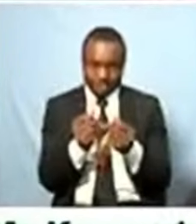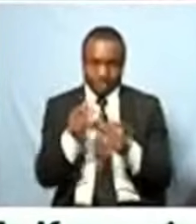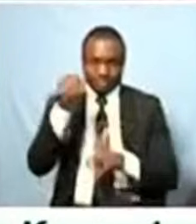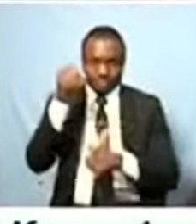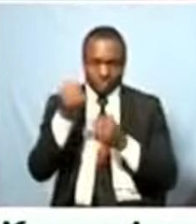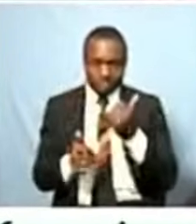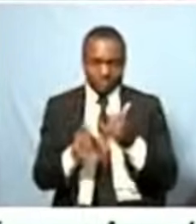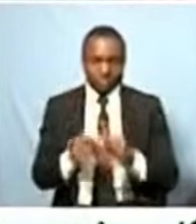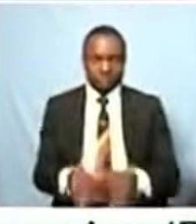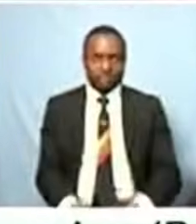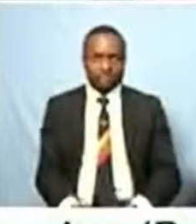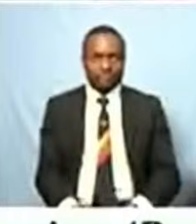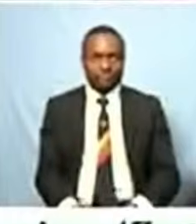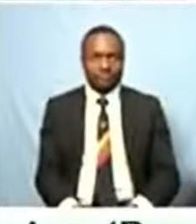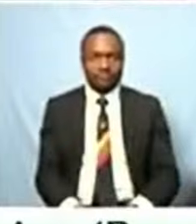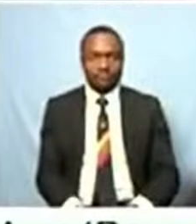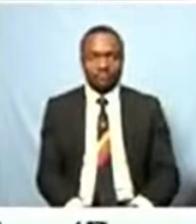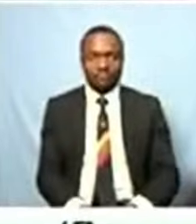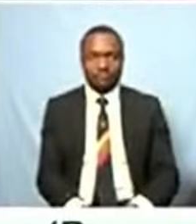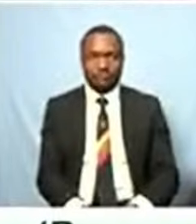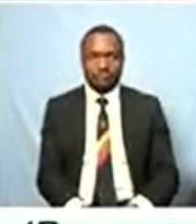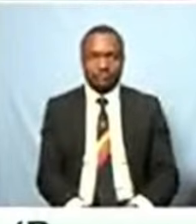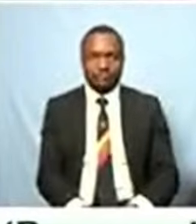complete it. I have been.